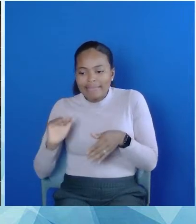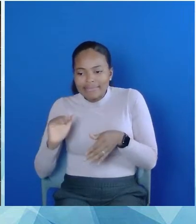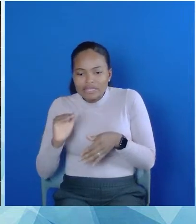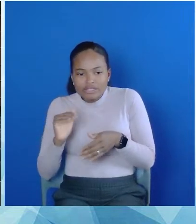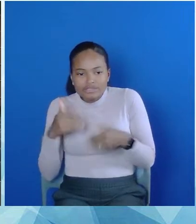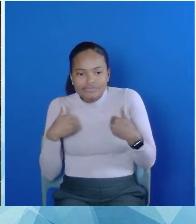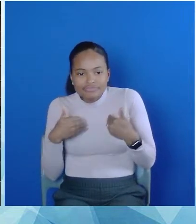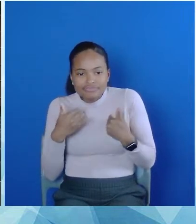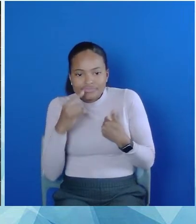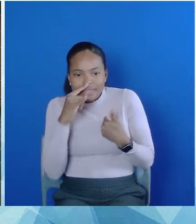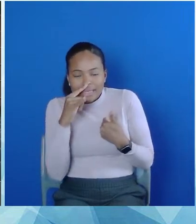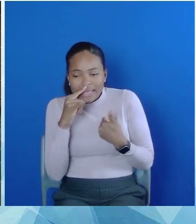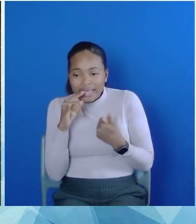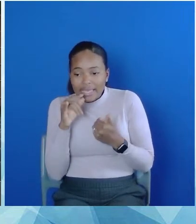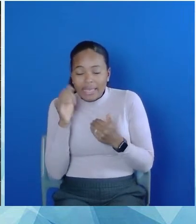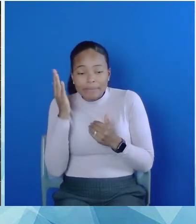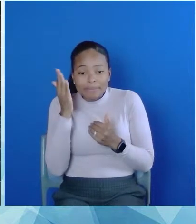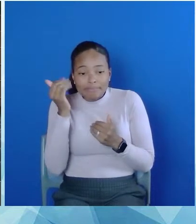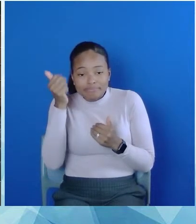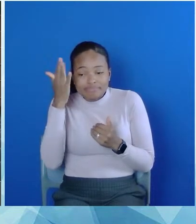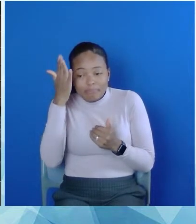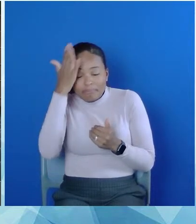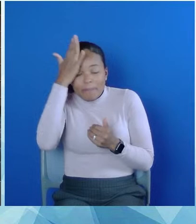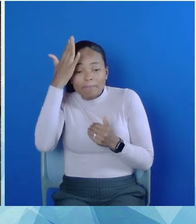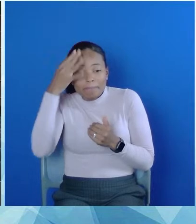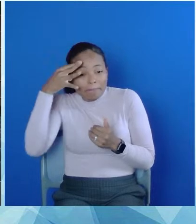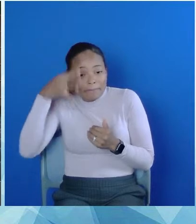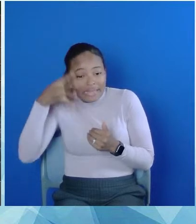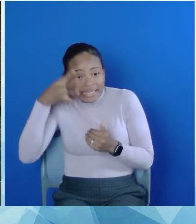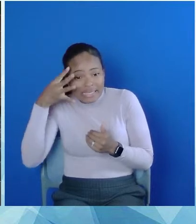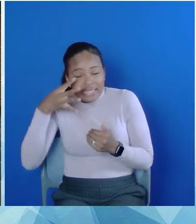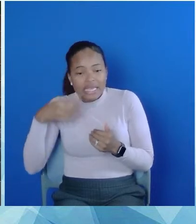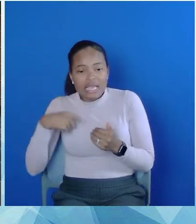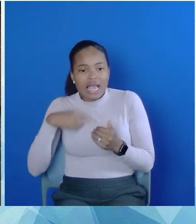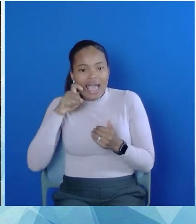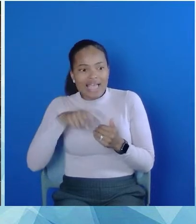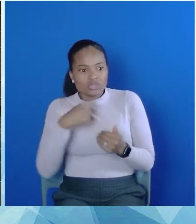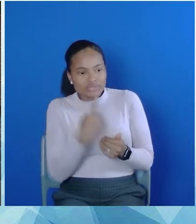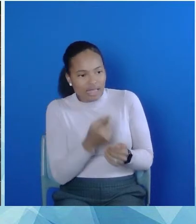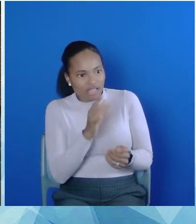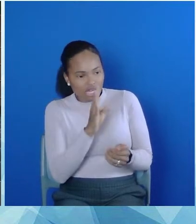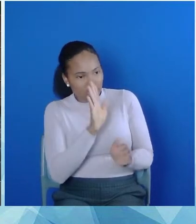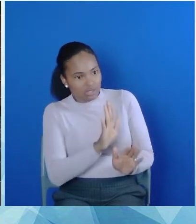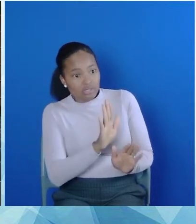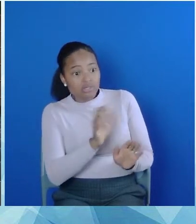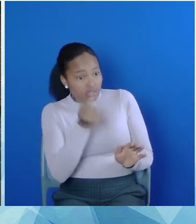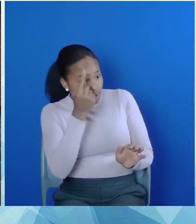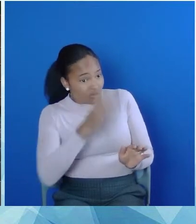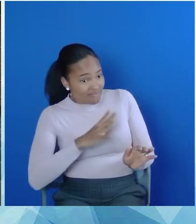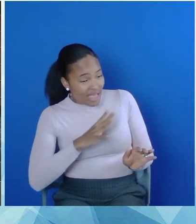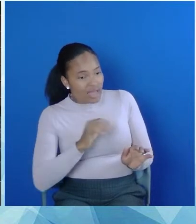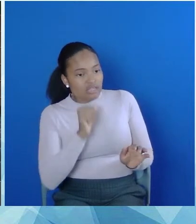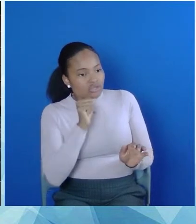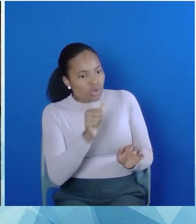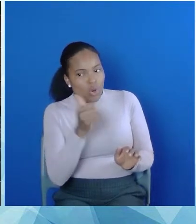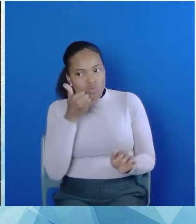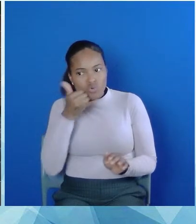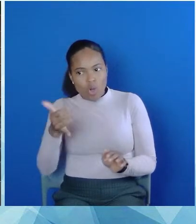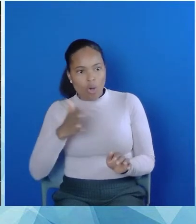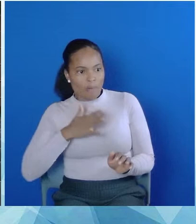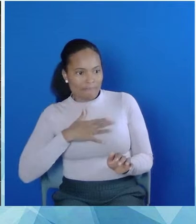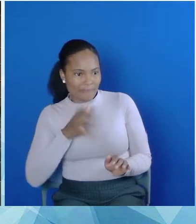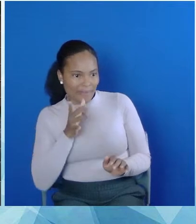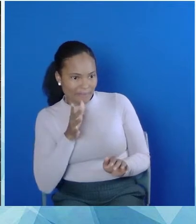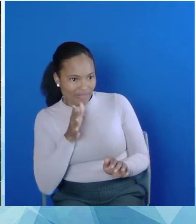and I had to tell her at that point, don't call my mother about my children, call me. So that's what I wanted to